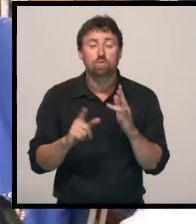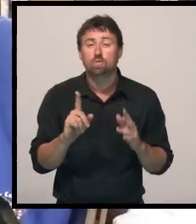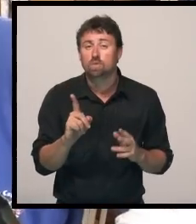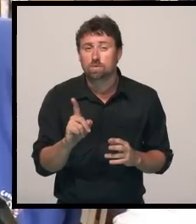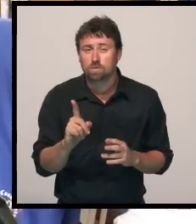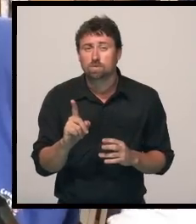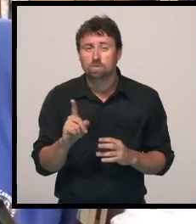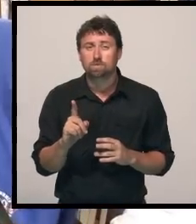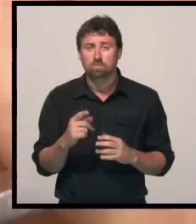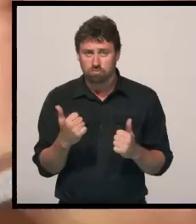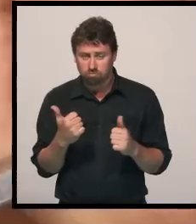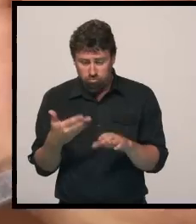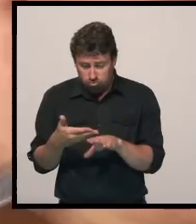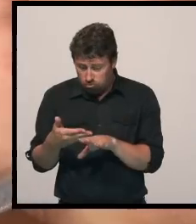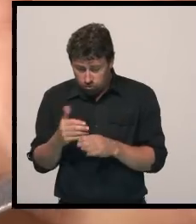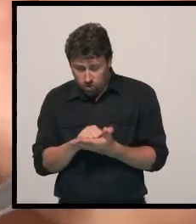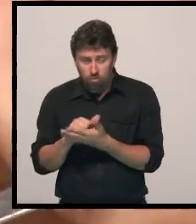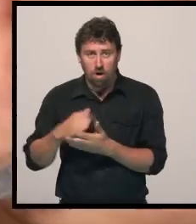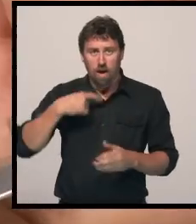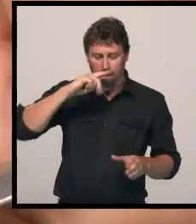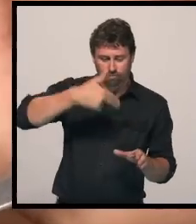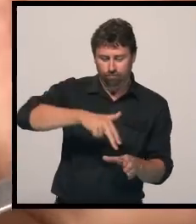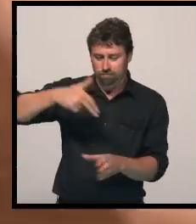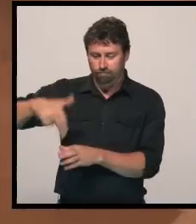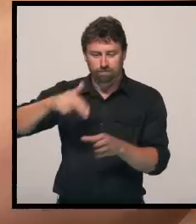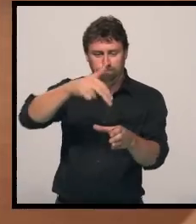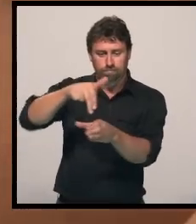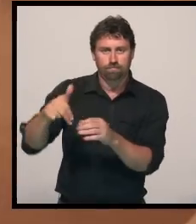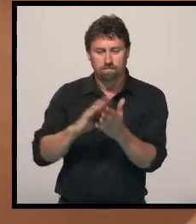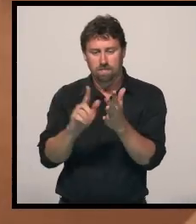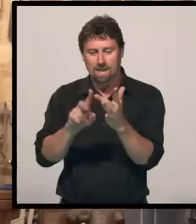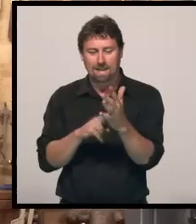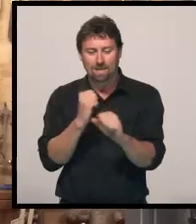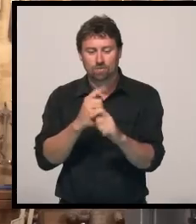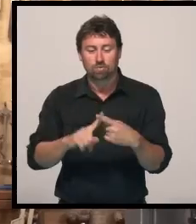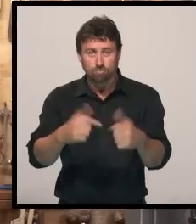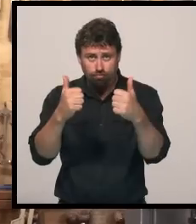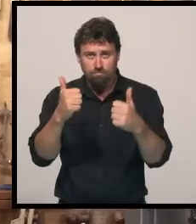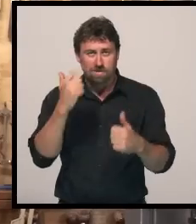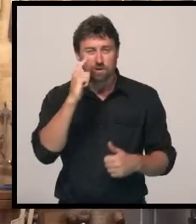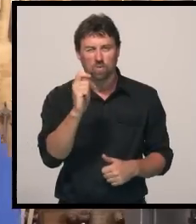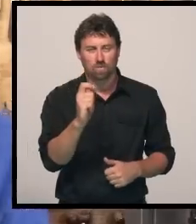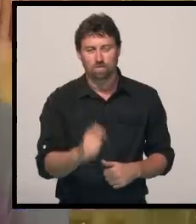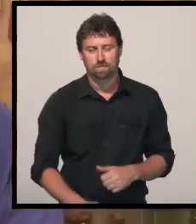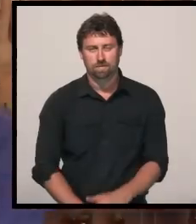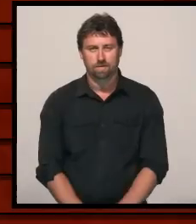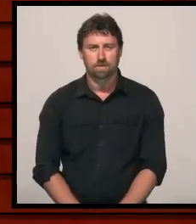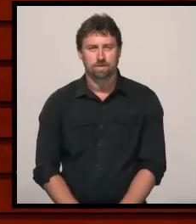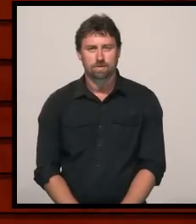if everything's good, we'll be able to screw the hinges in. All right, I'll see you the other side of the break.